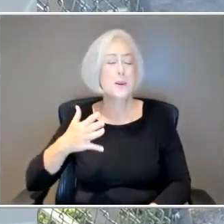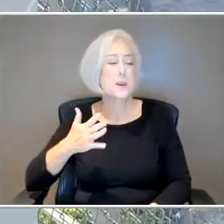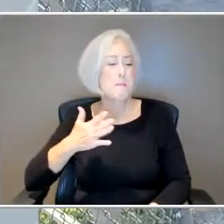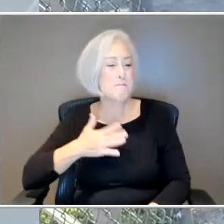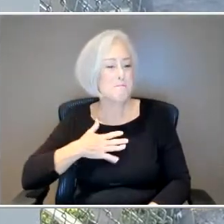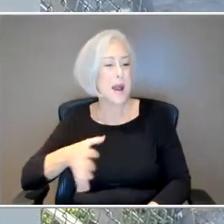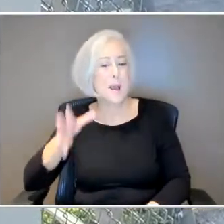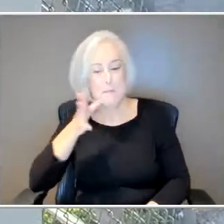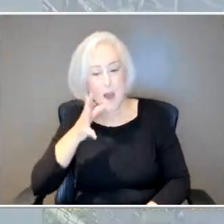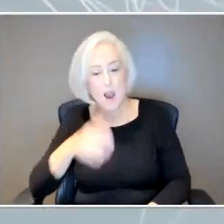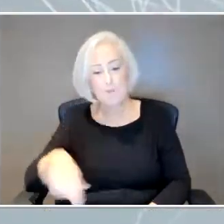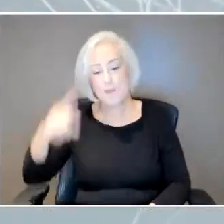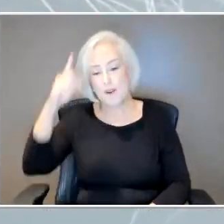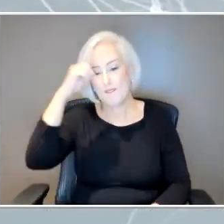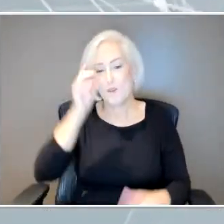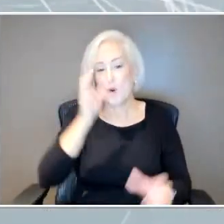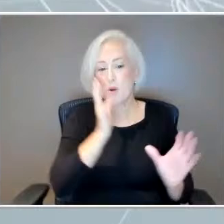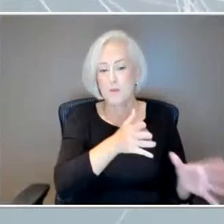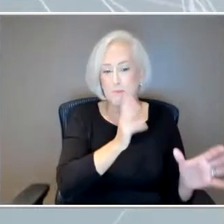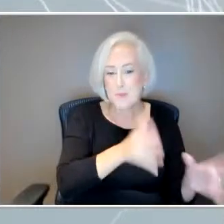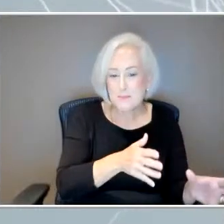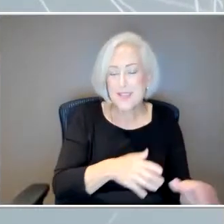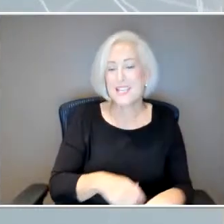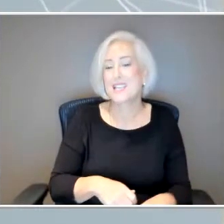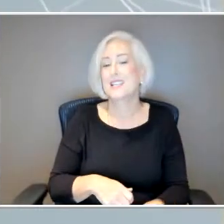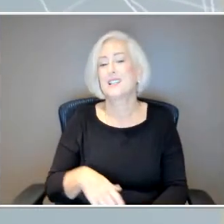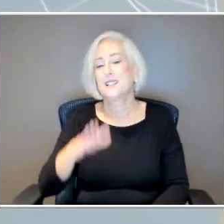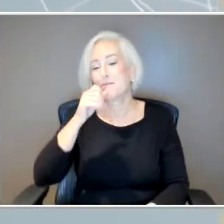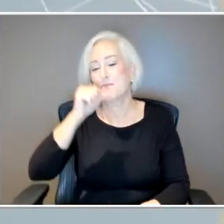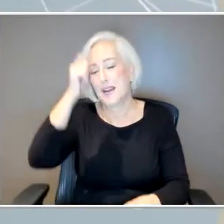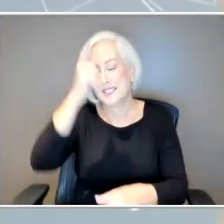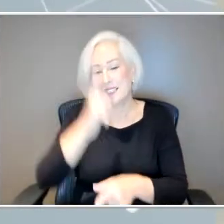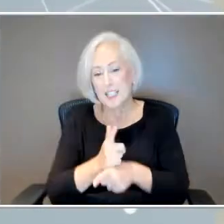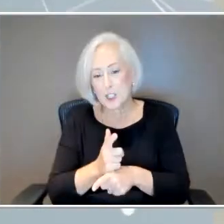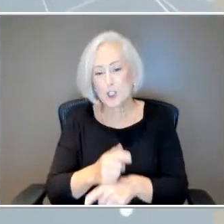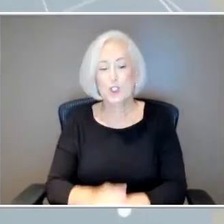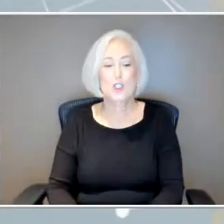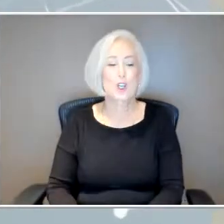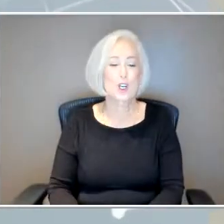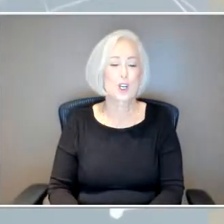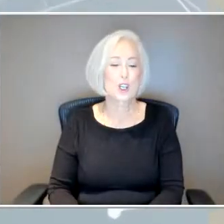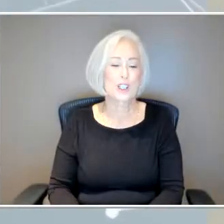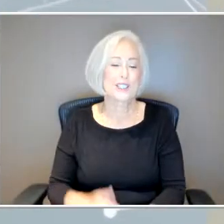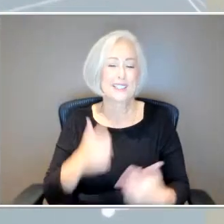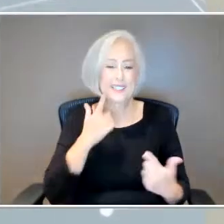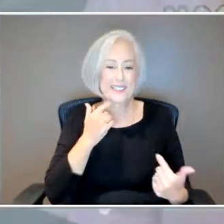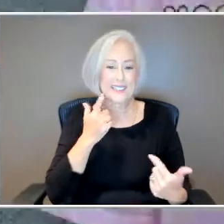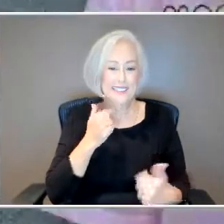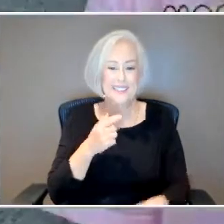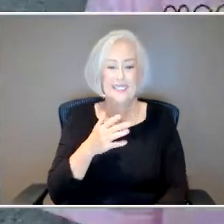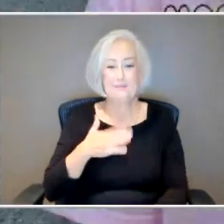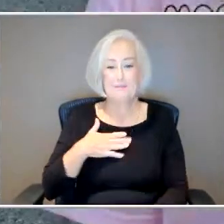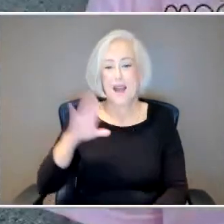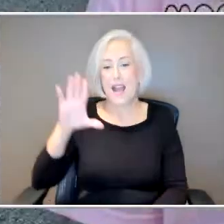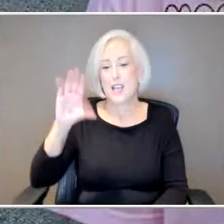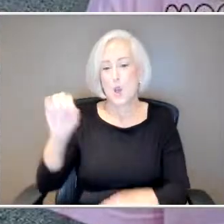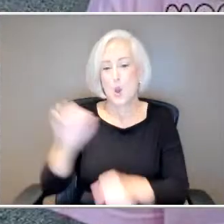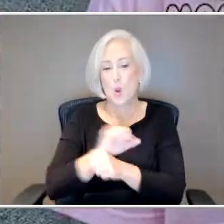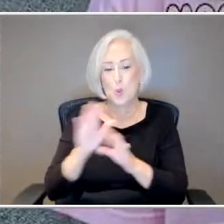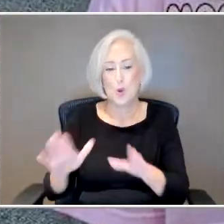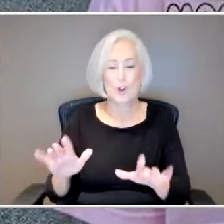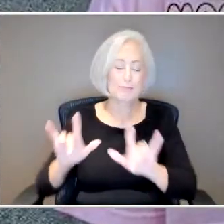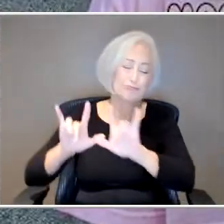Mimi. Is that what your for my sister? Call you? Yeah, Mimi? grandkids. And then that's my coworkers, which I love, and they're